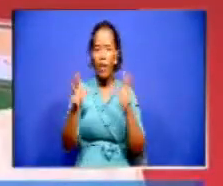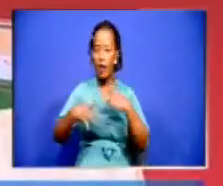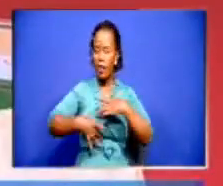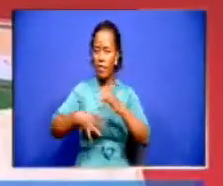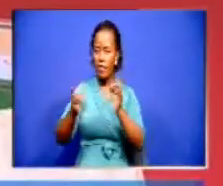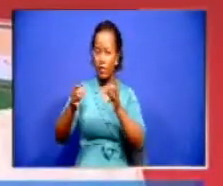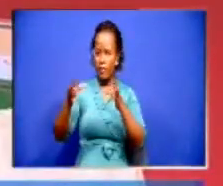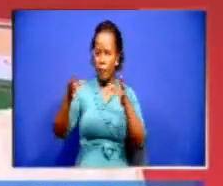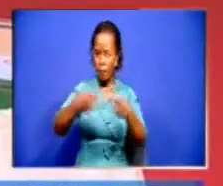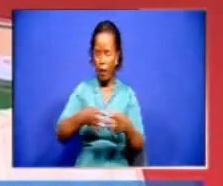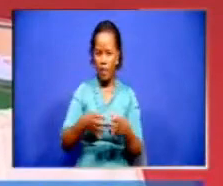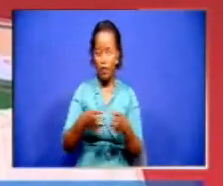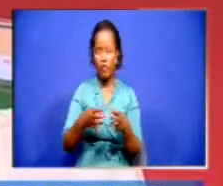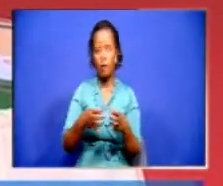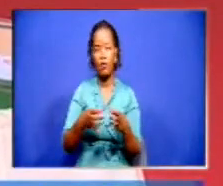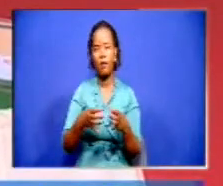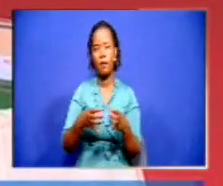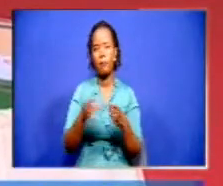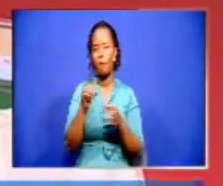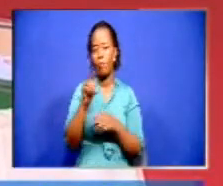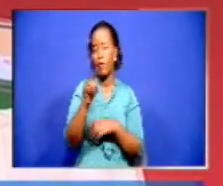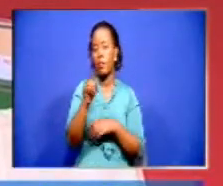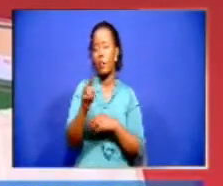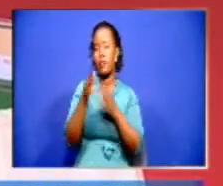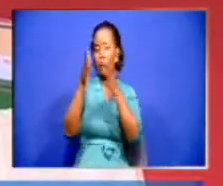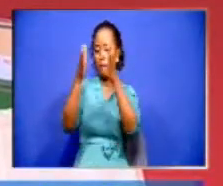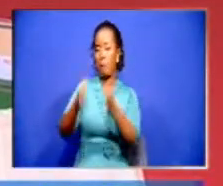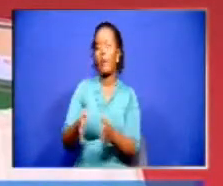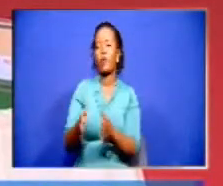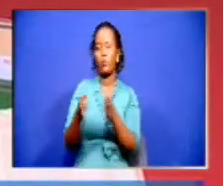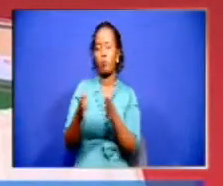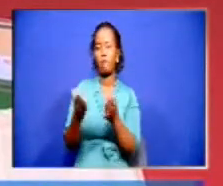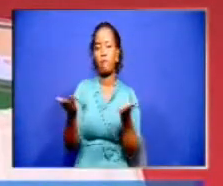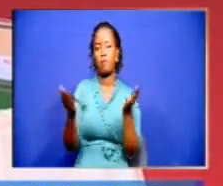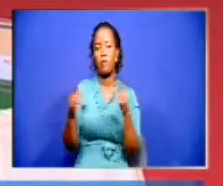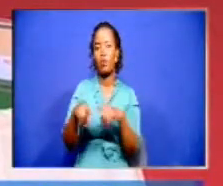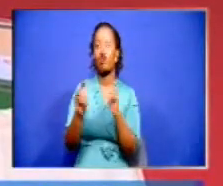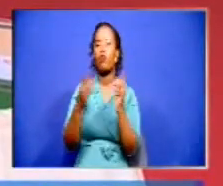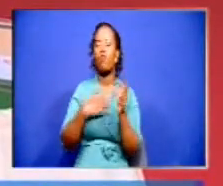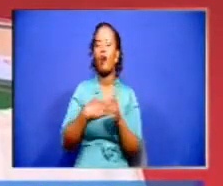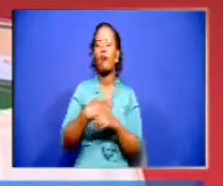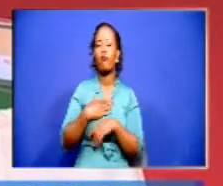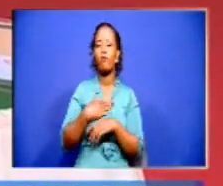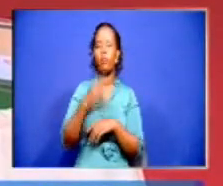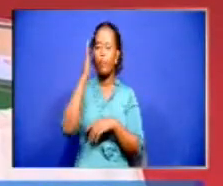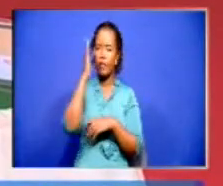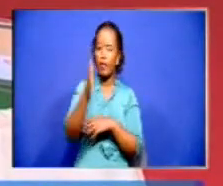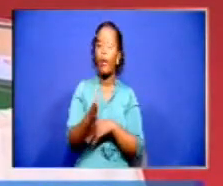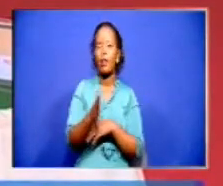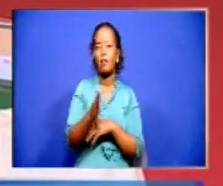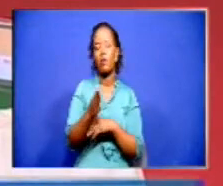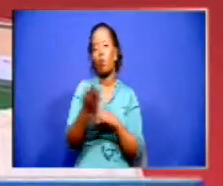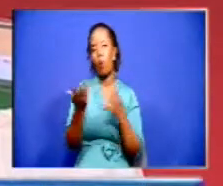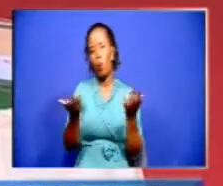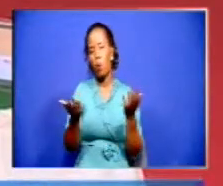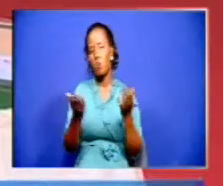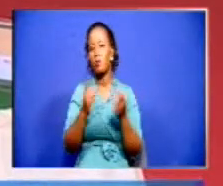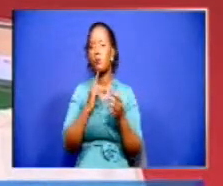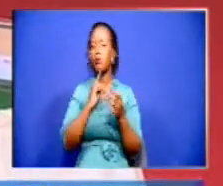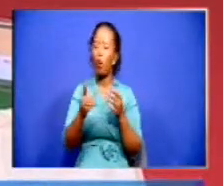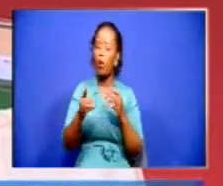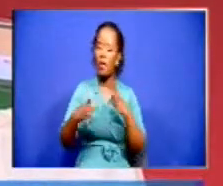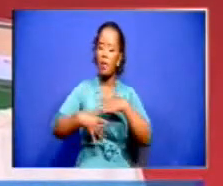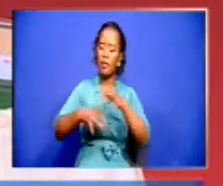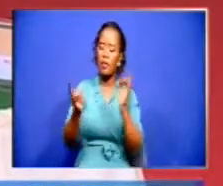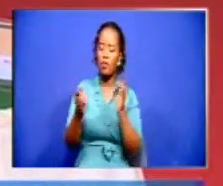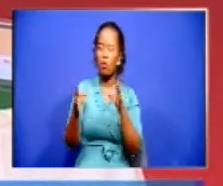party, this person has a direct or even indirect interest in the matter.